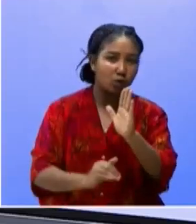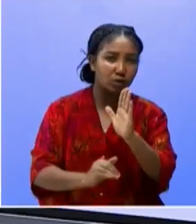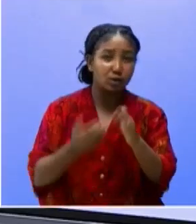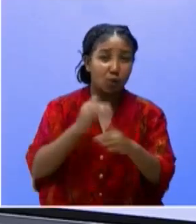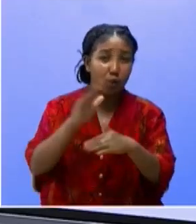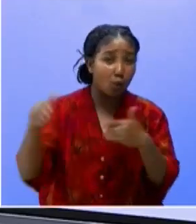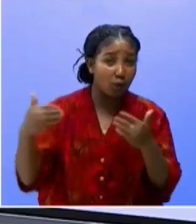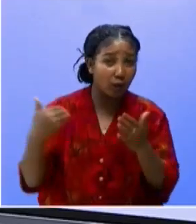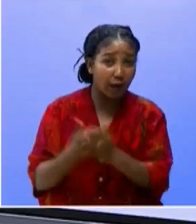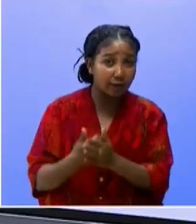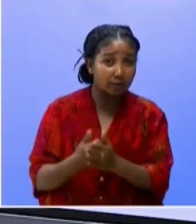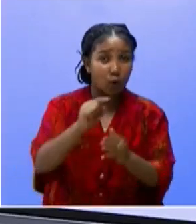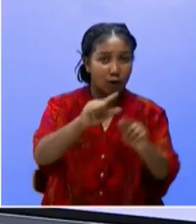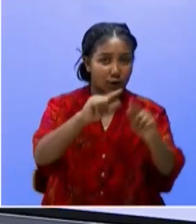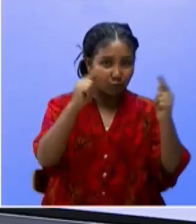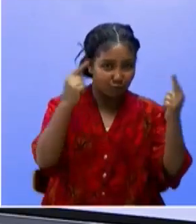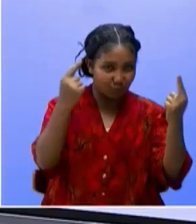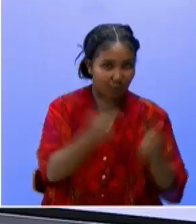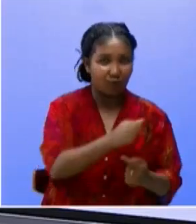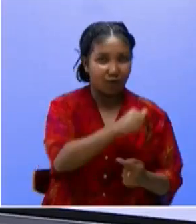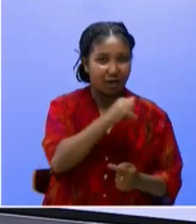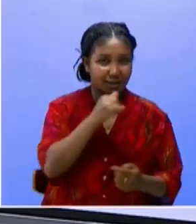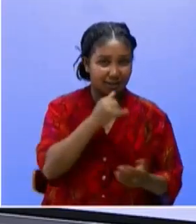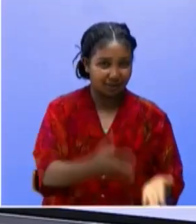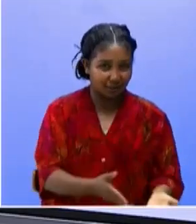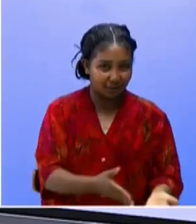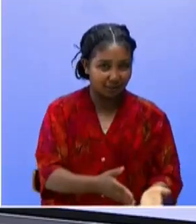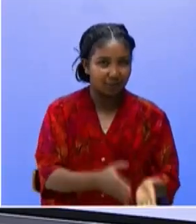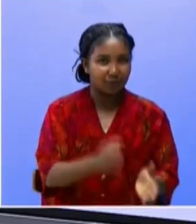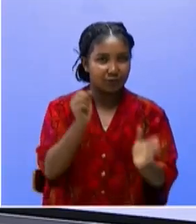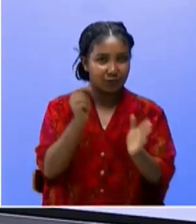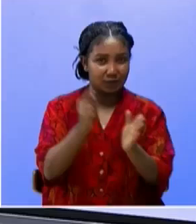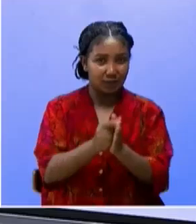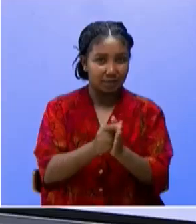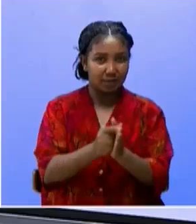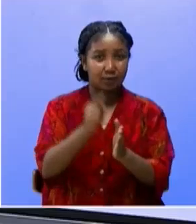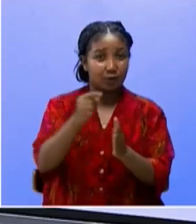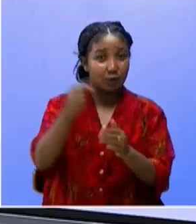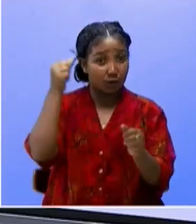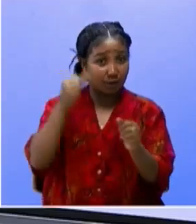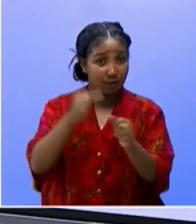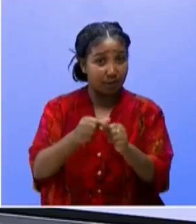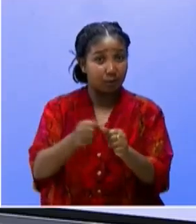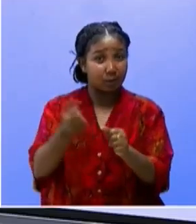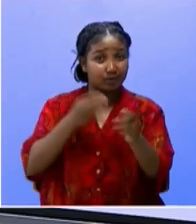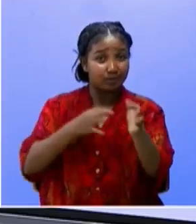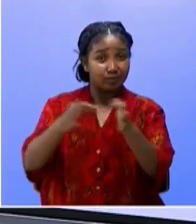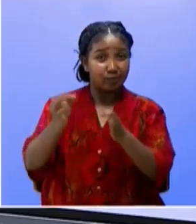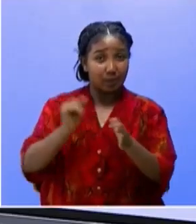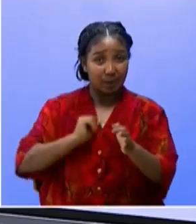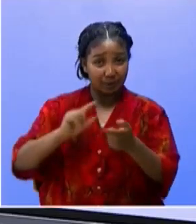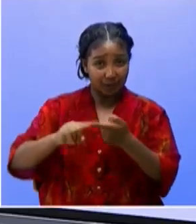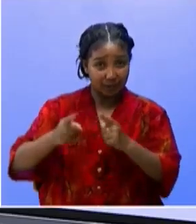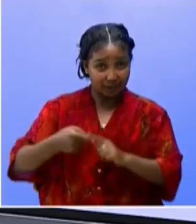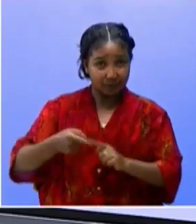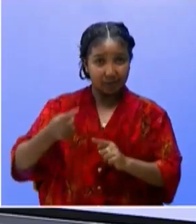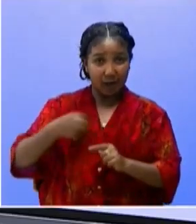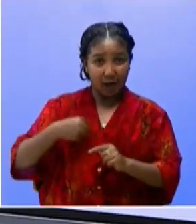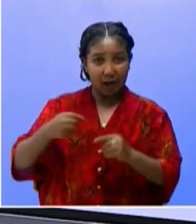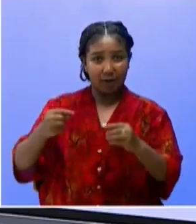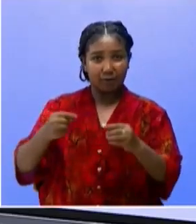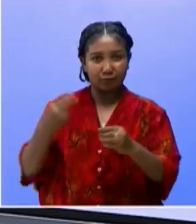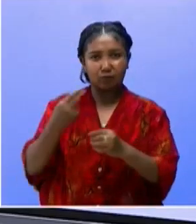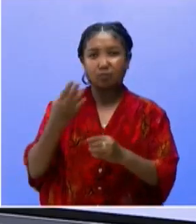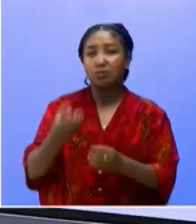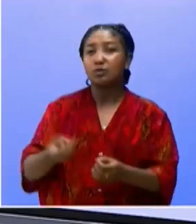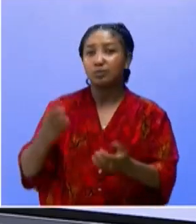are one group of adjectives. For example, if you remember when I describe my friend, I have used